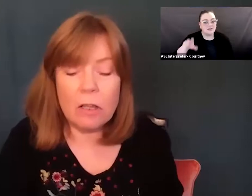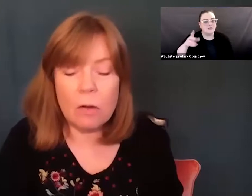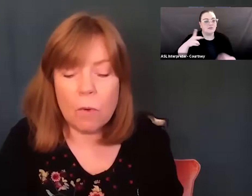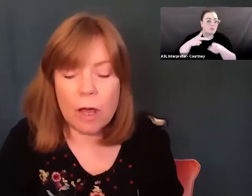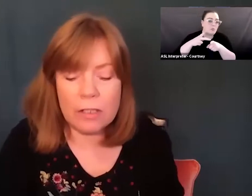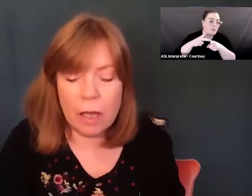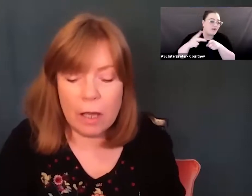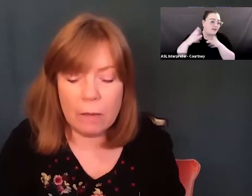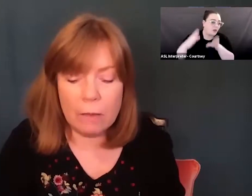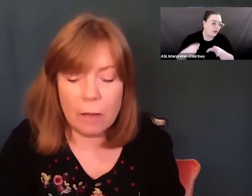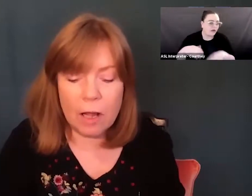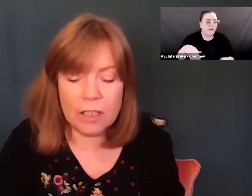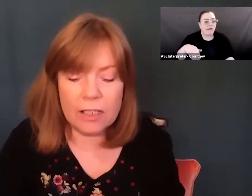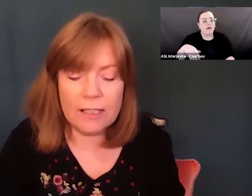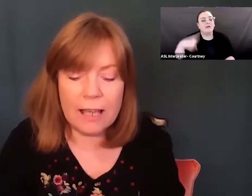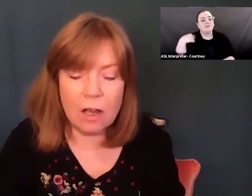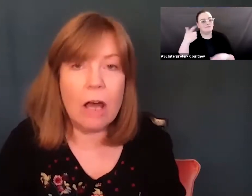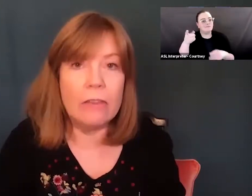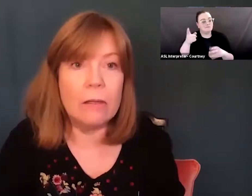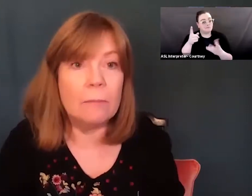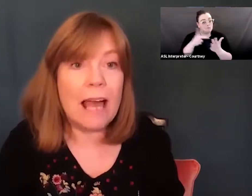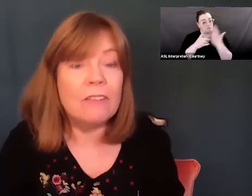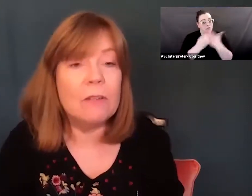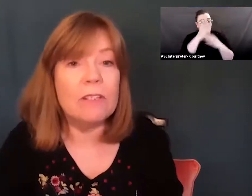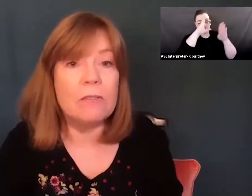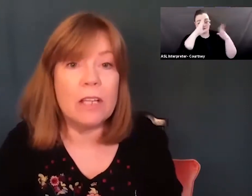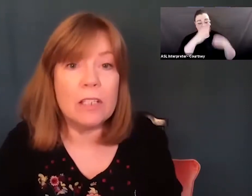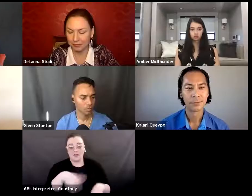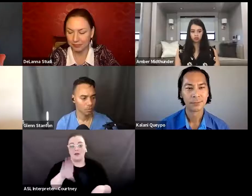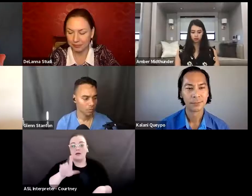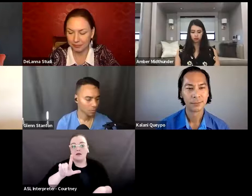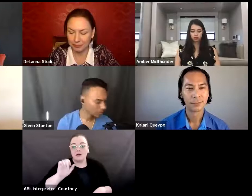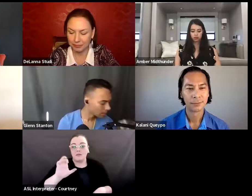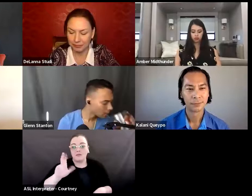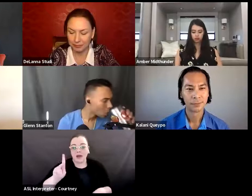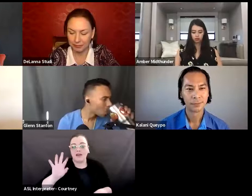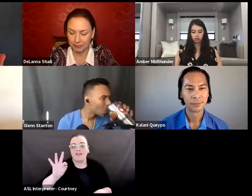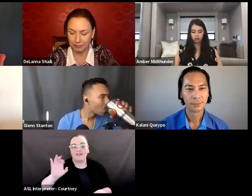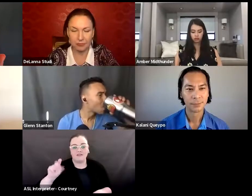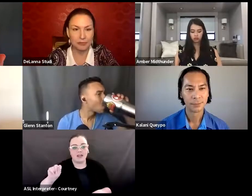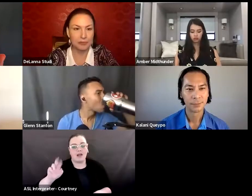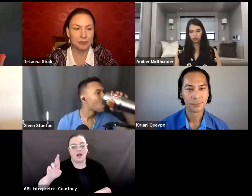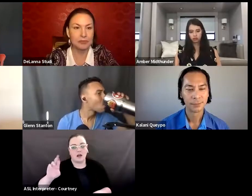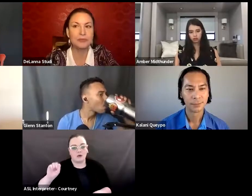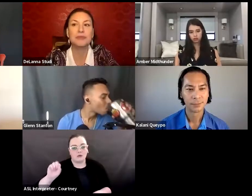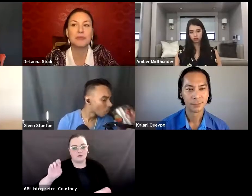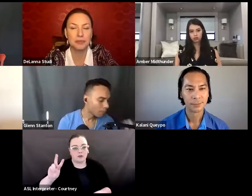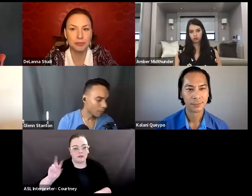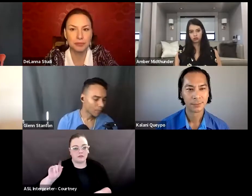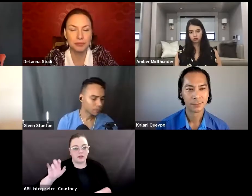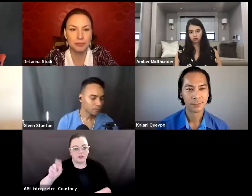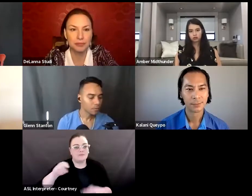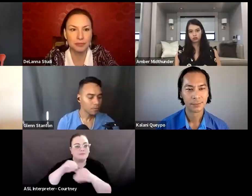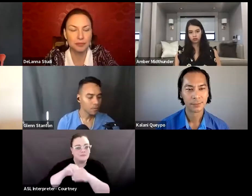professional was a project set on the Blackfeet Reservation in Browning, Montana.